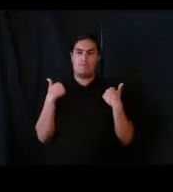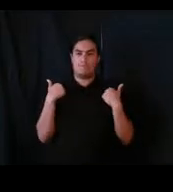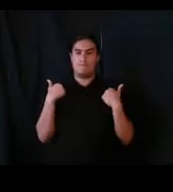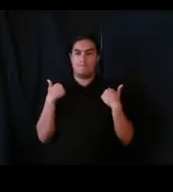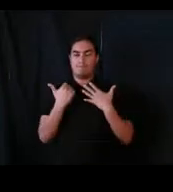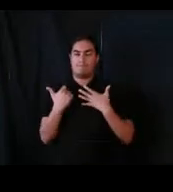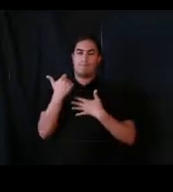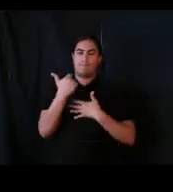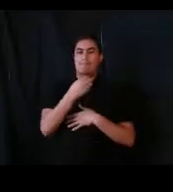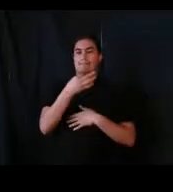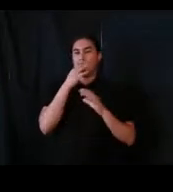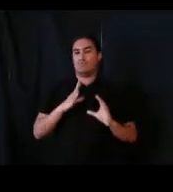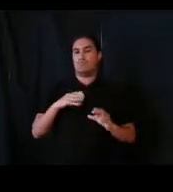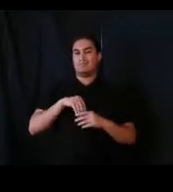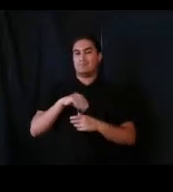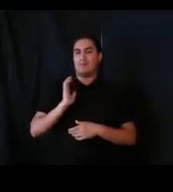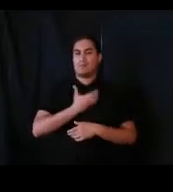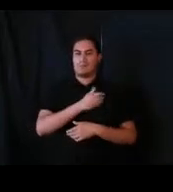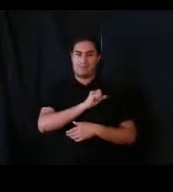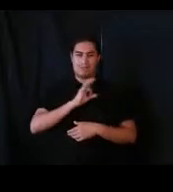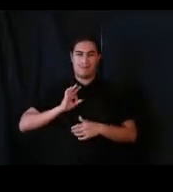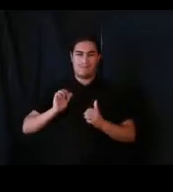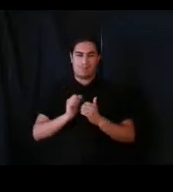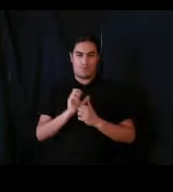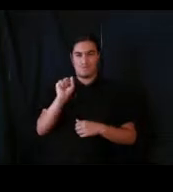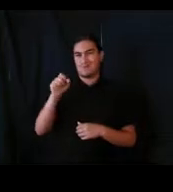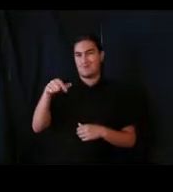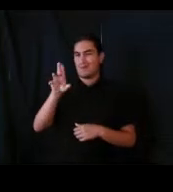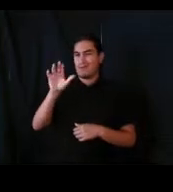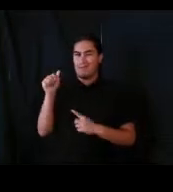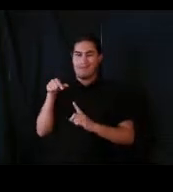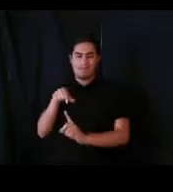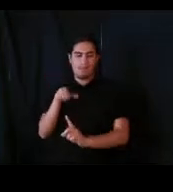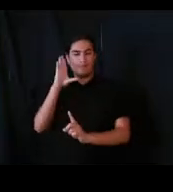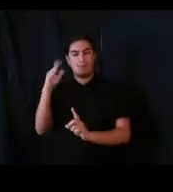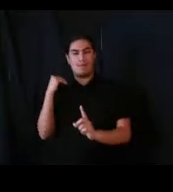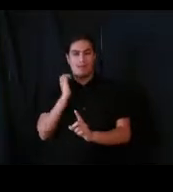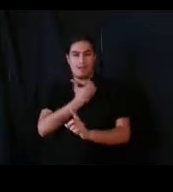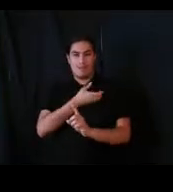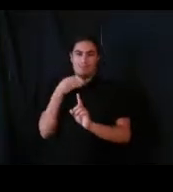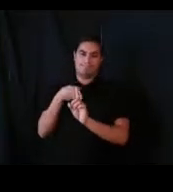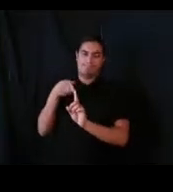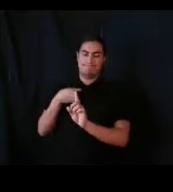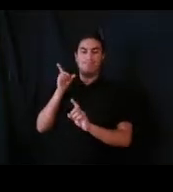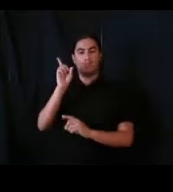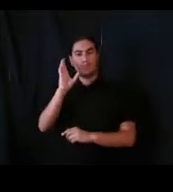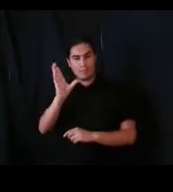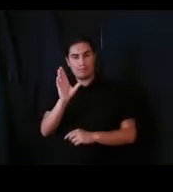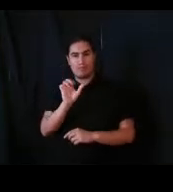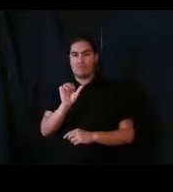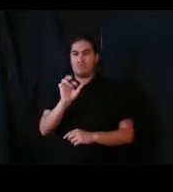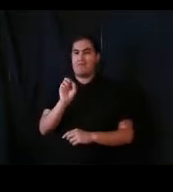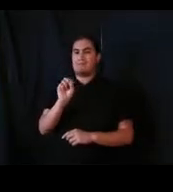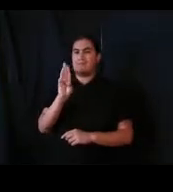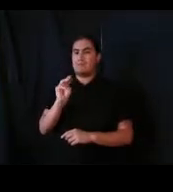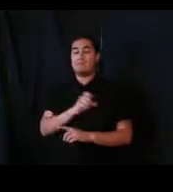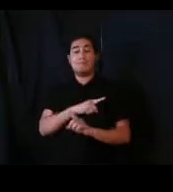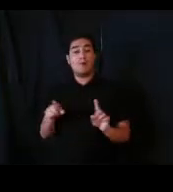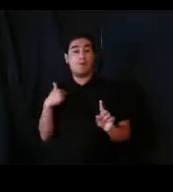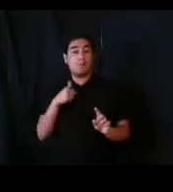expert on our staff with sequoia erasmus who would be our initial go-to but obviously we